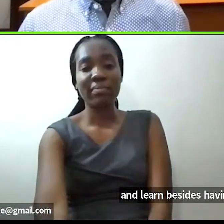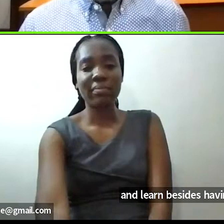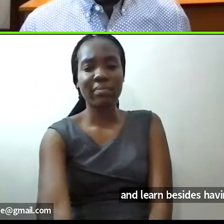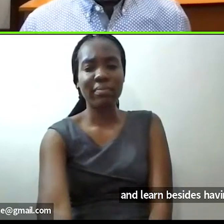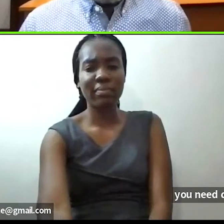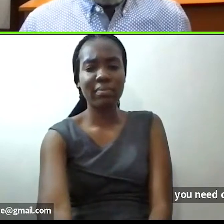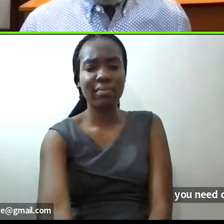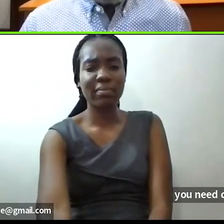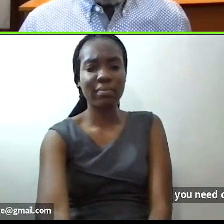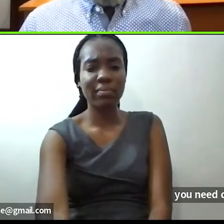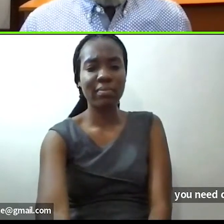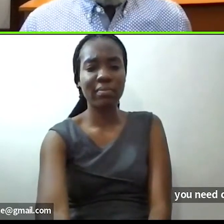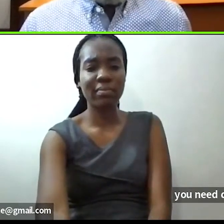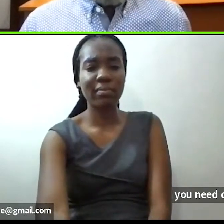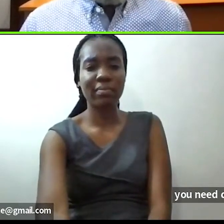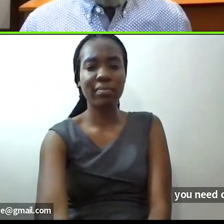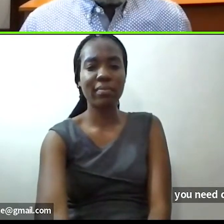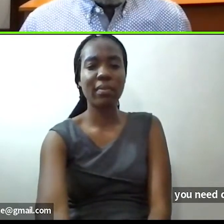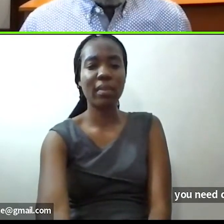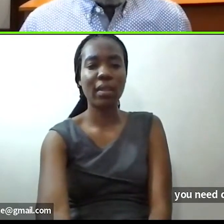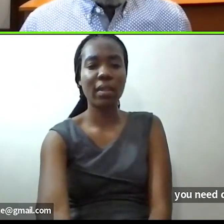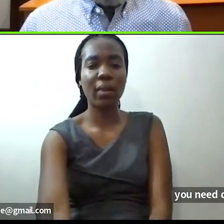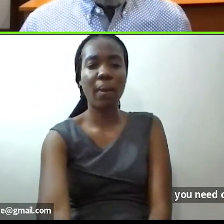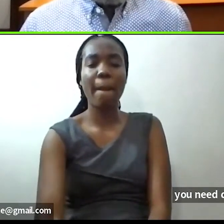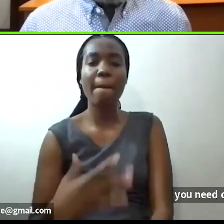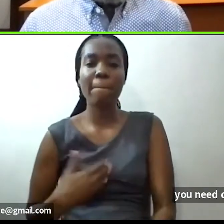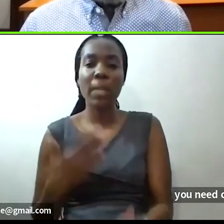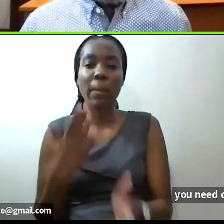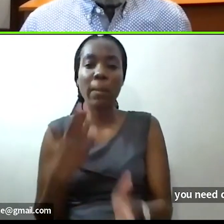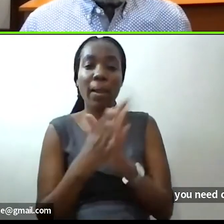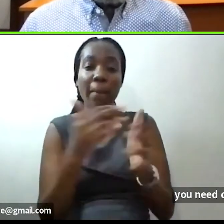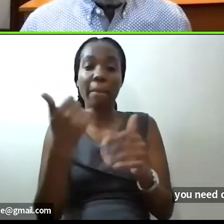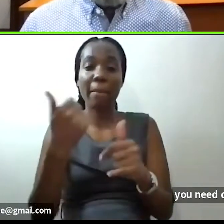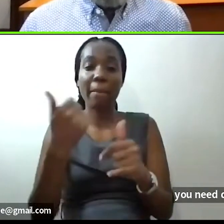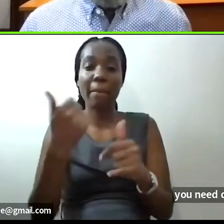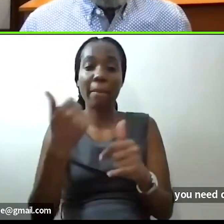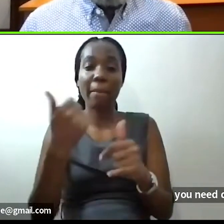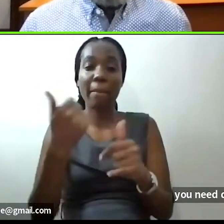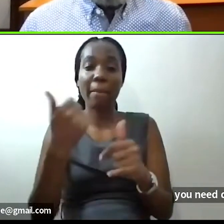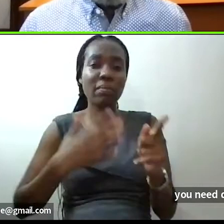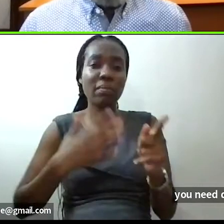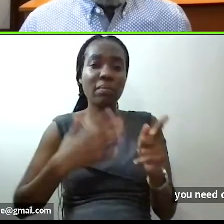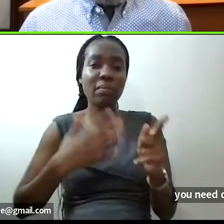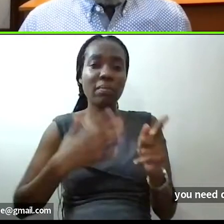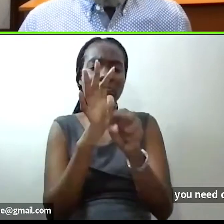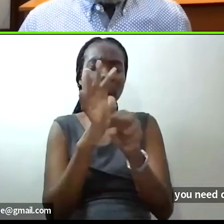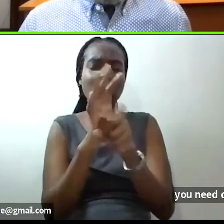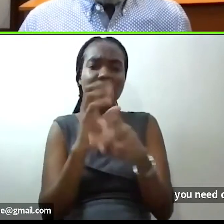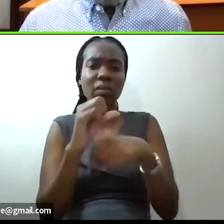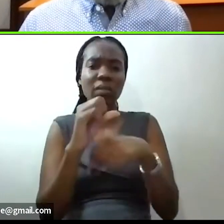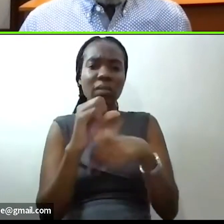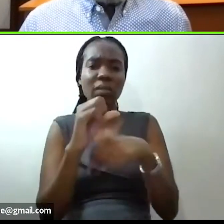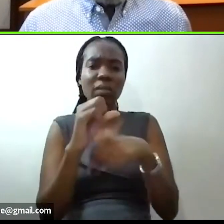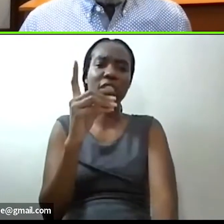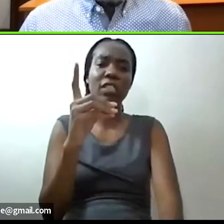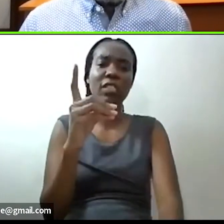I have not organized. What I've done in the past, I have spoken a lot or taught a lot on radio and TV, but